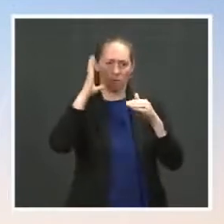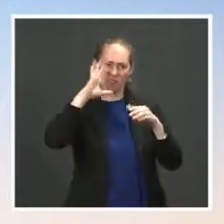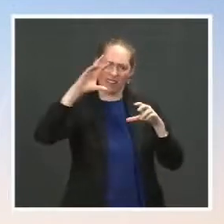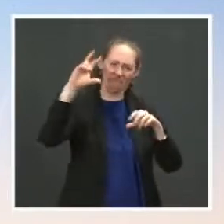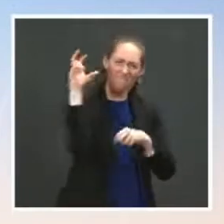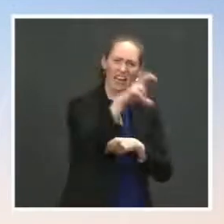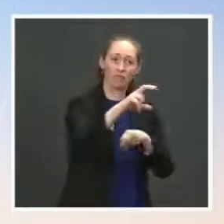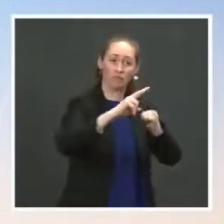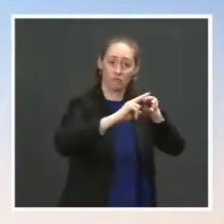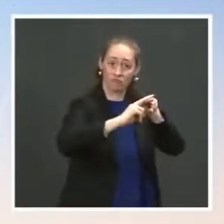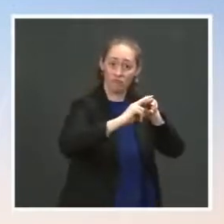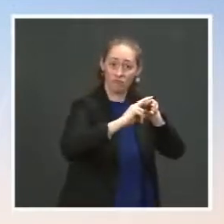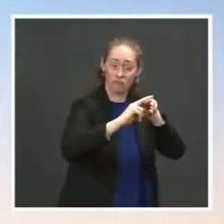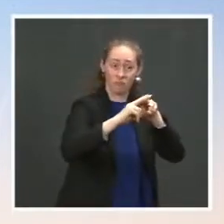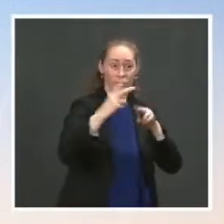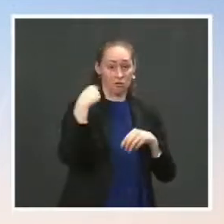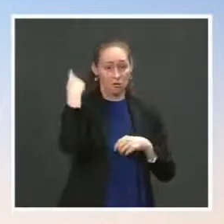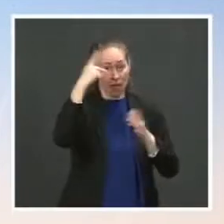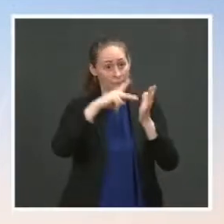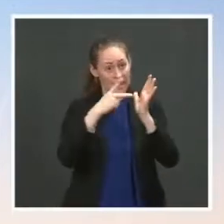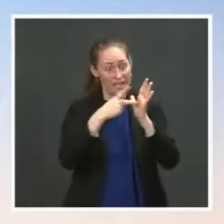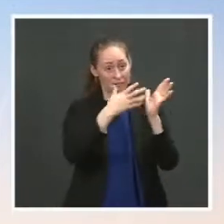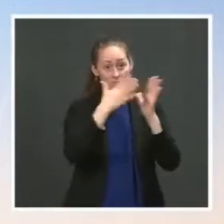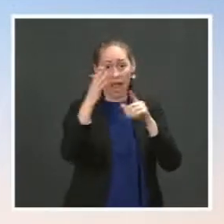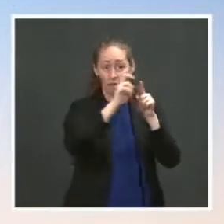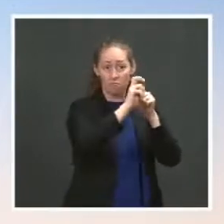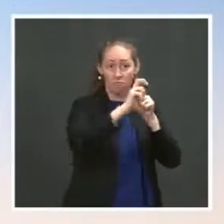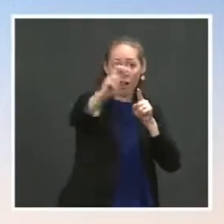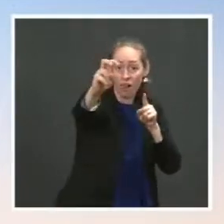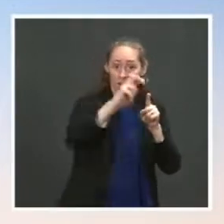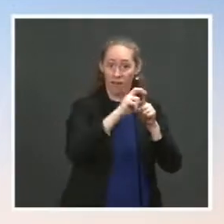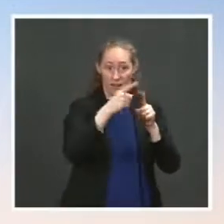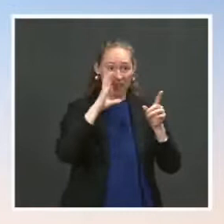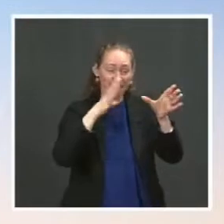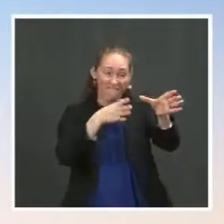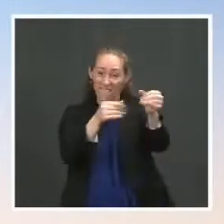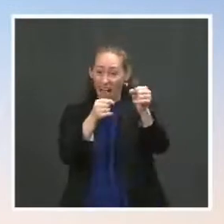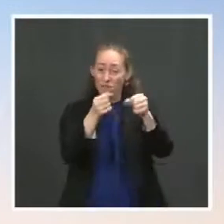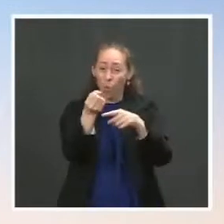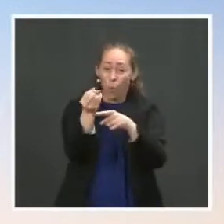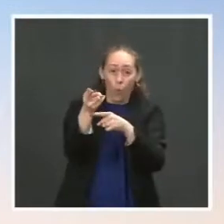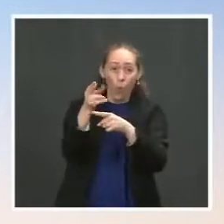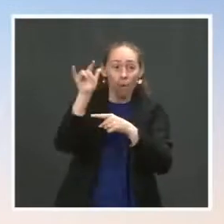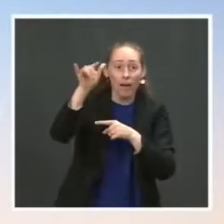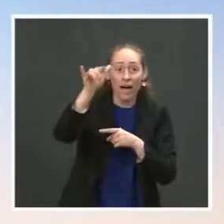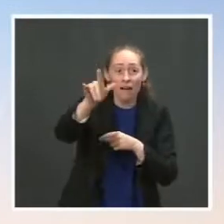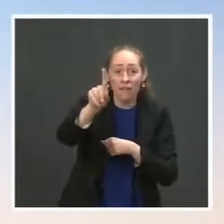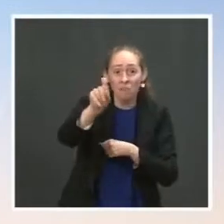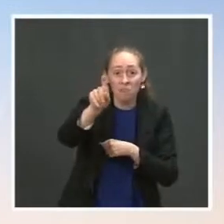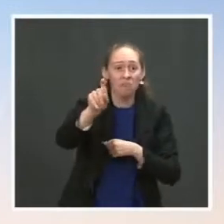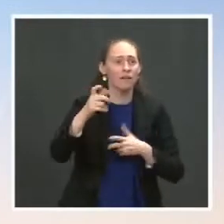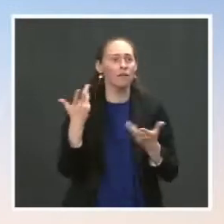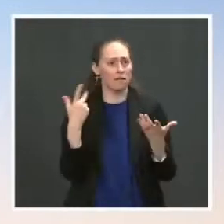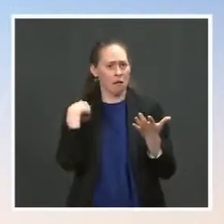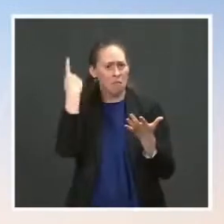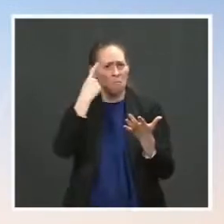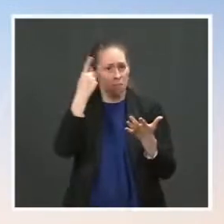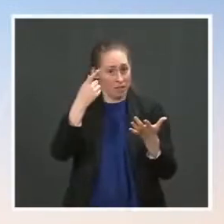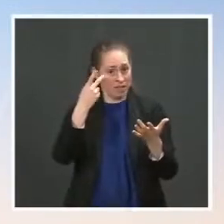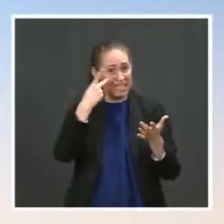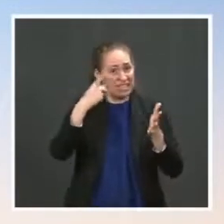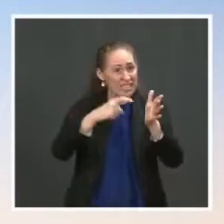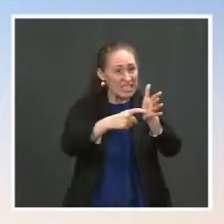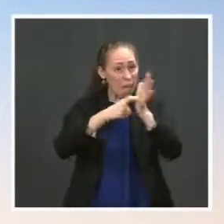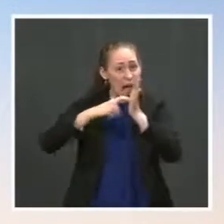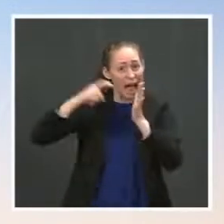as fast as a plane. I'm curious, as the Transportation Secretary, do you see a big demand for that, for a high-speed cross-country train? Well,